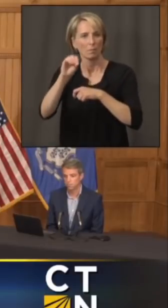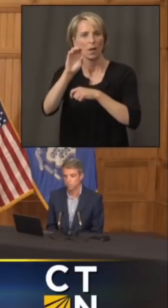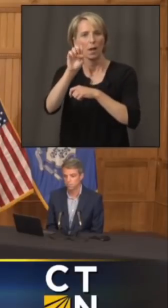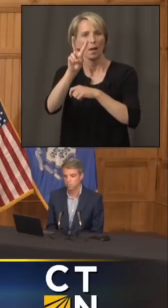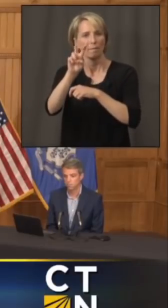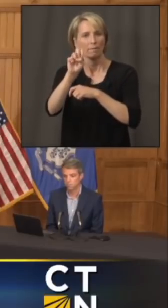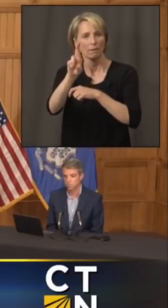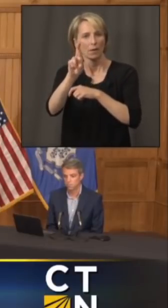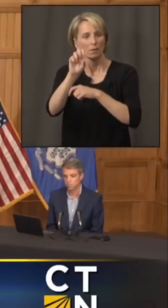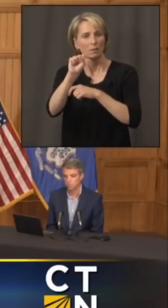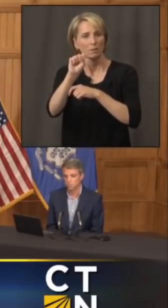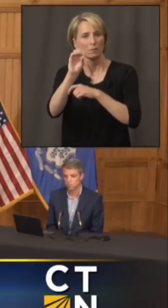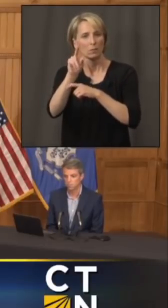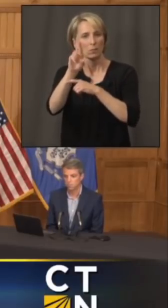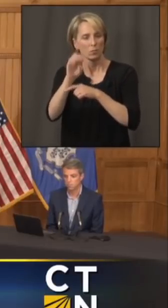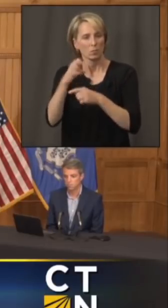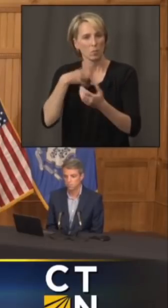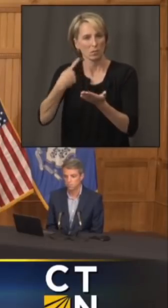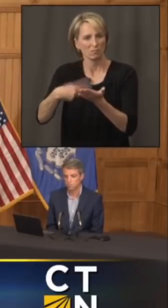of difficulty it might be to